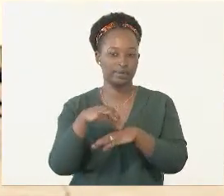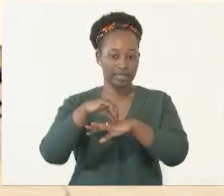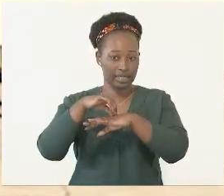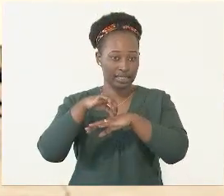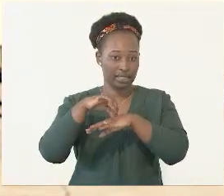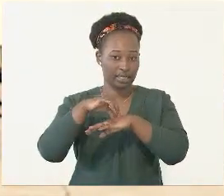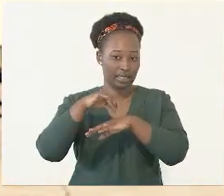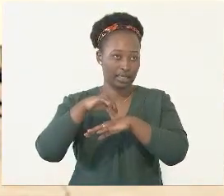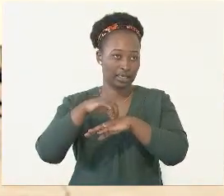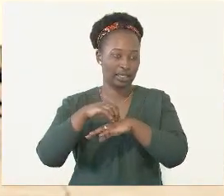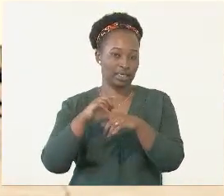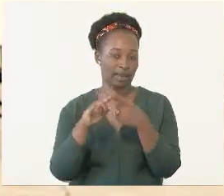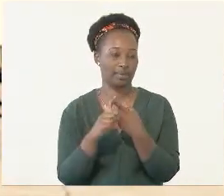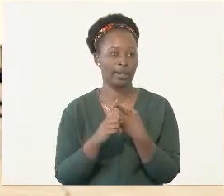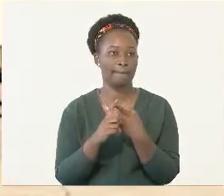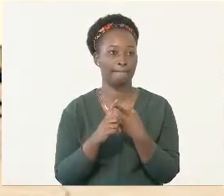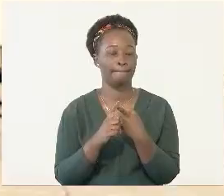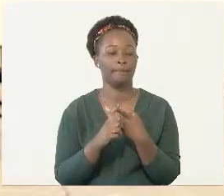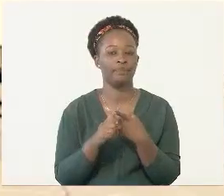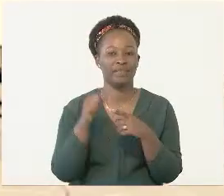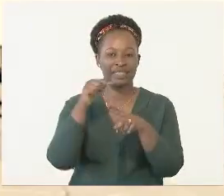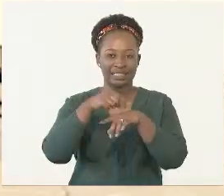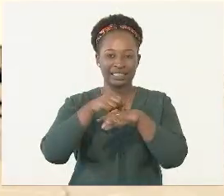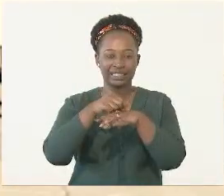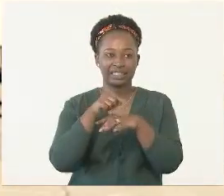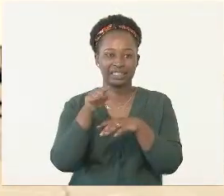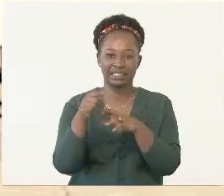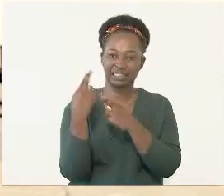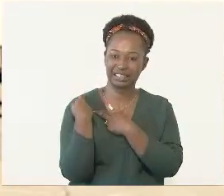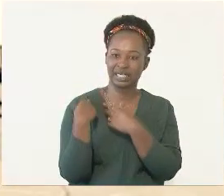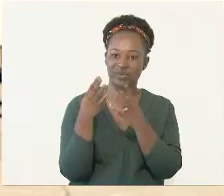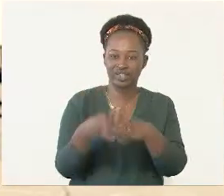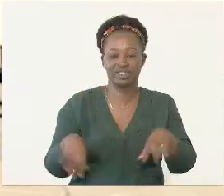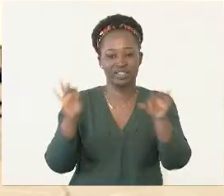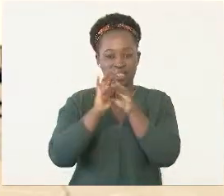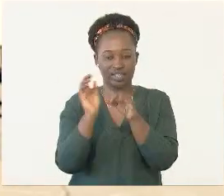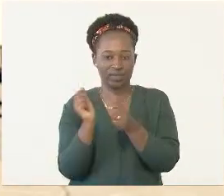skin. That is number one. Some of the organ that plays a big role in maintaining internal